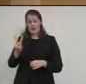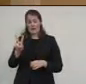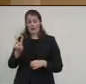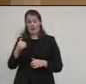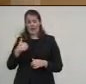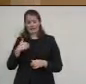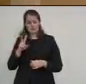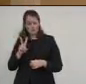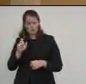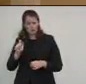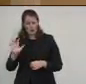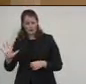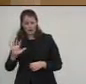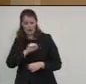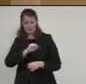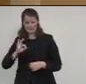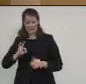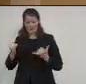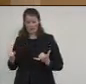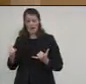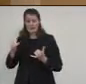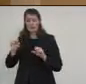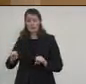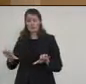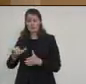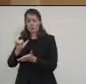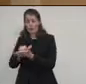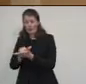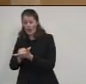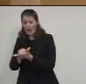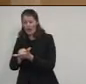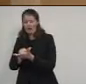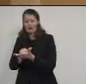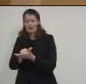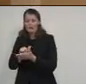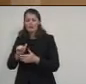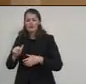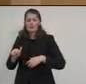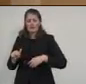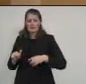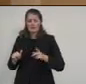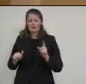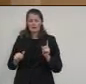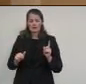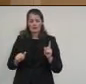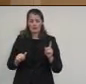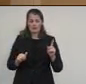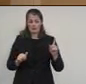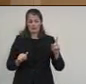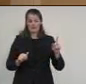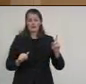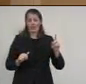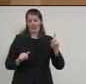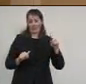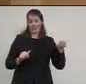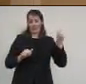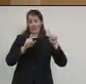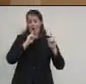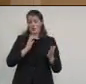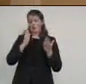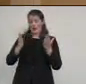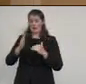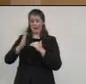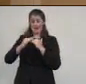question. Hello, Governor. My question is about hospitality workers and service industry workers who have told us that they